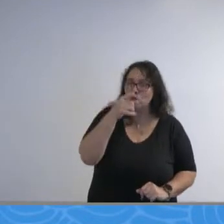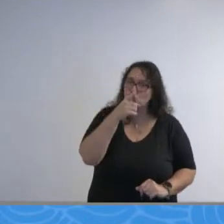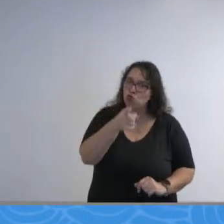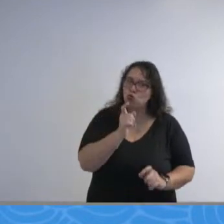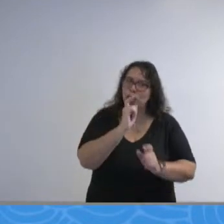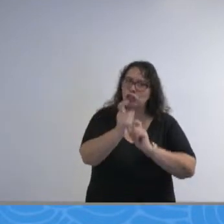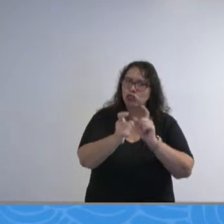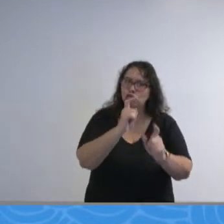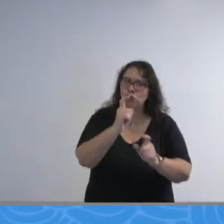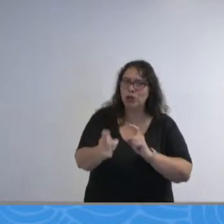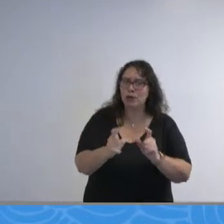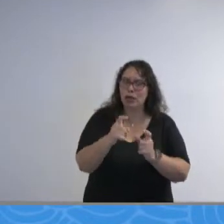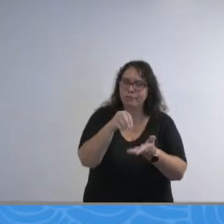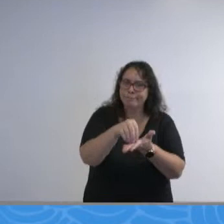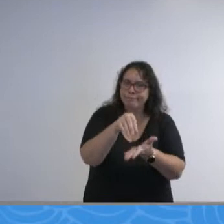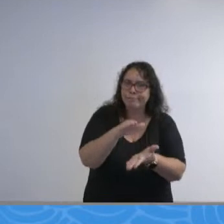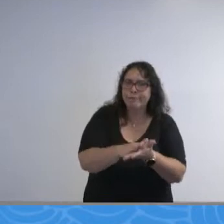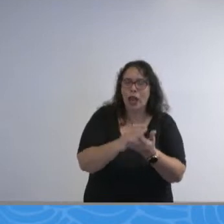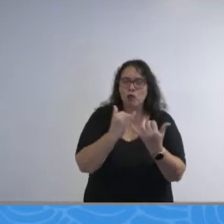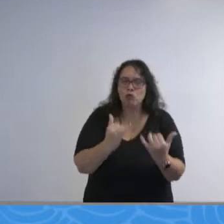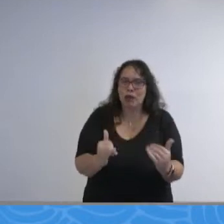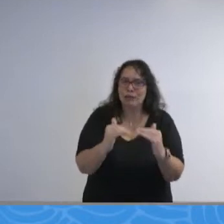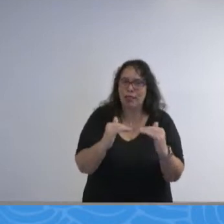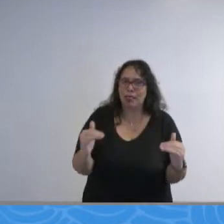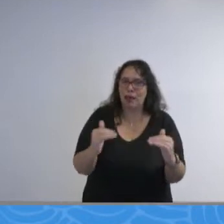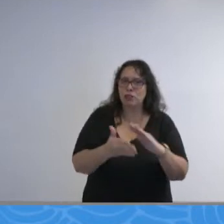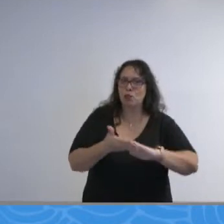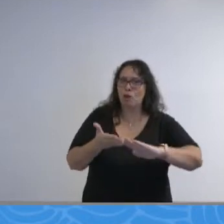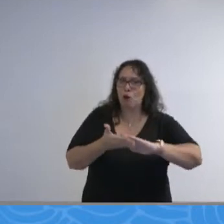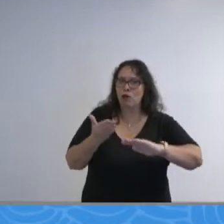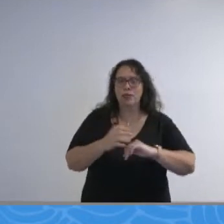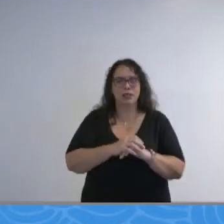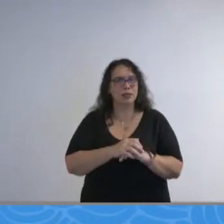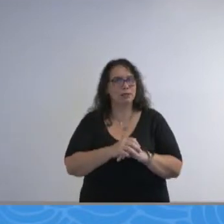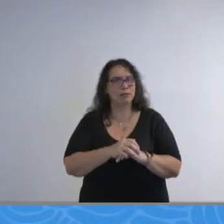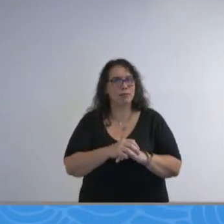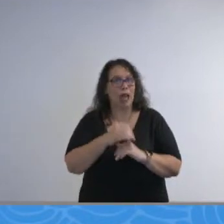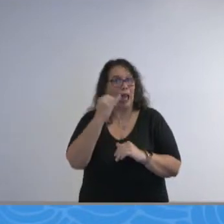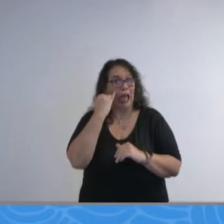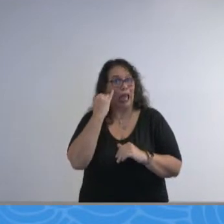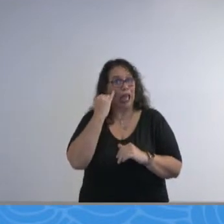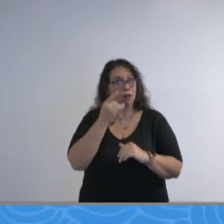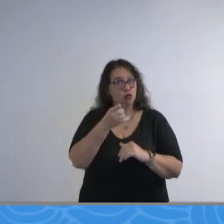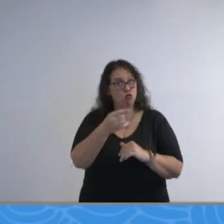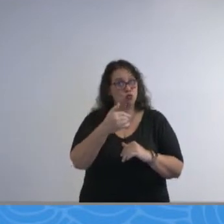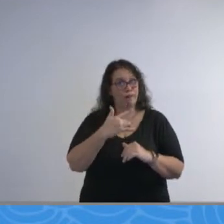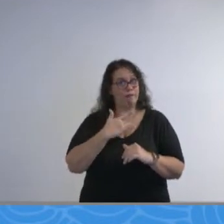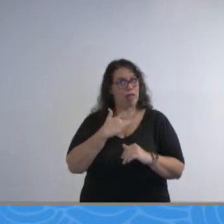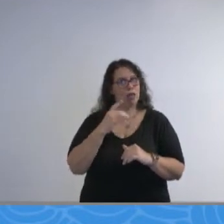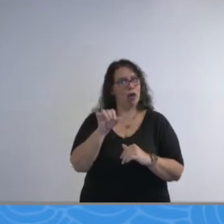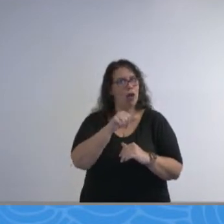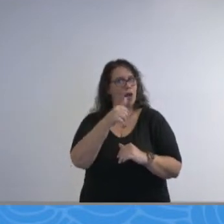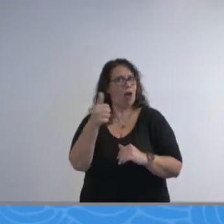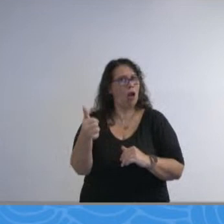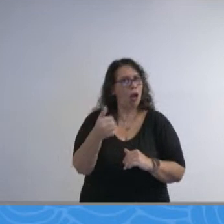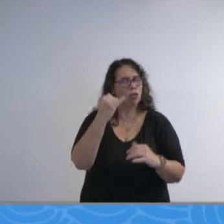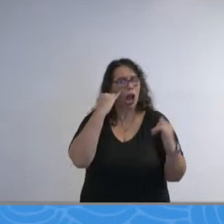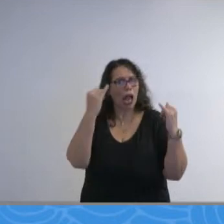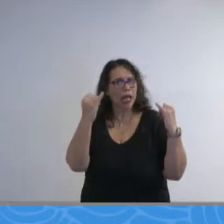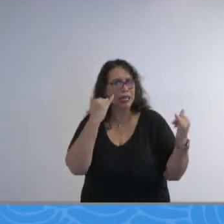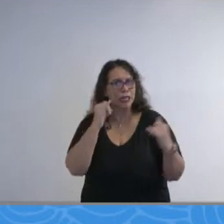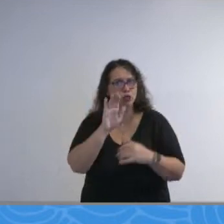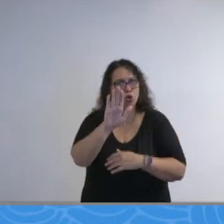what gets mentioned in those present levels of performance. So if you have other ideas as to what the